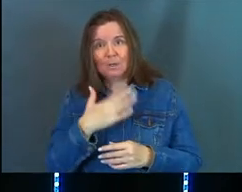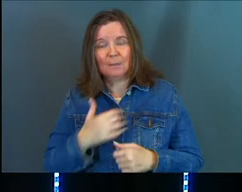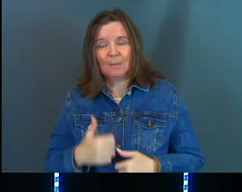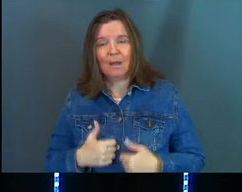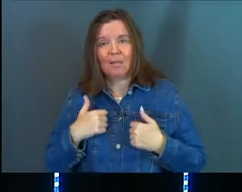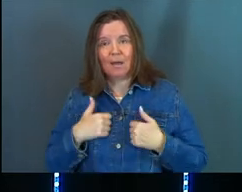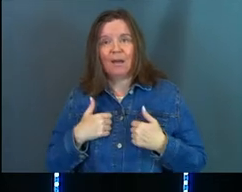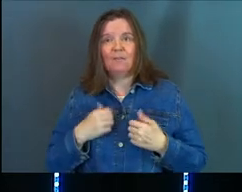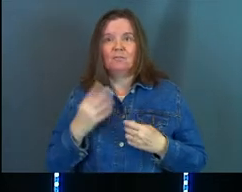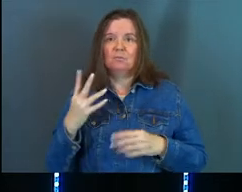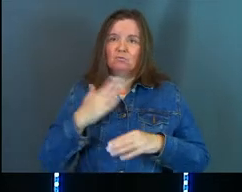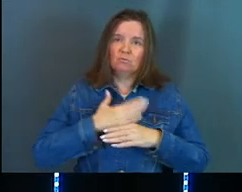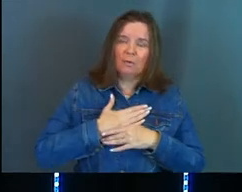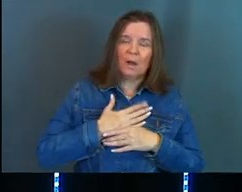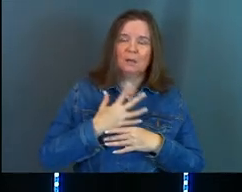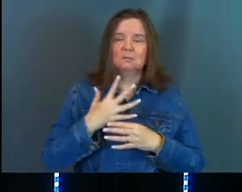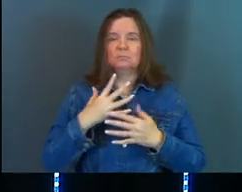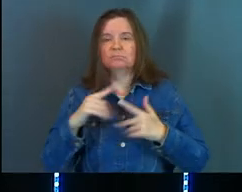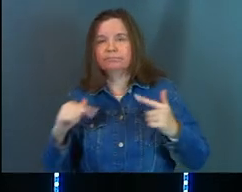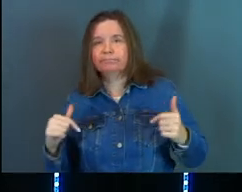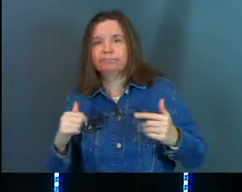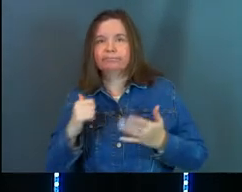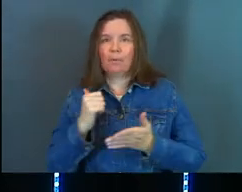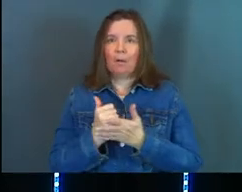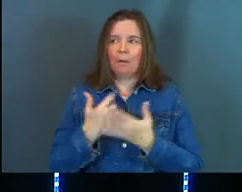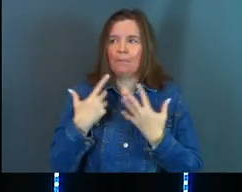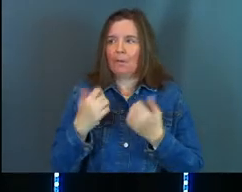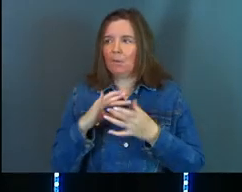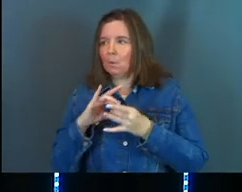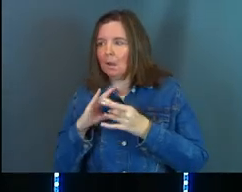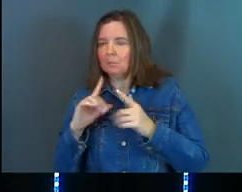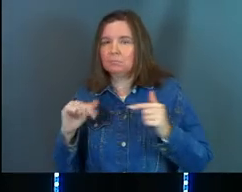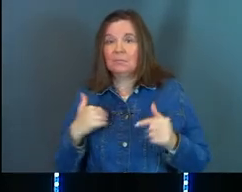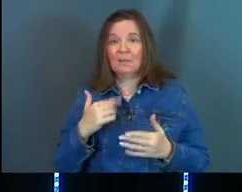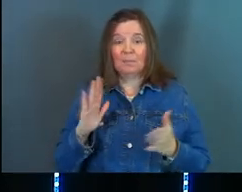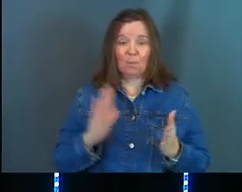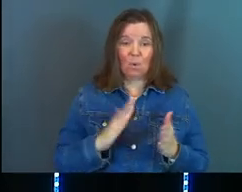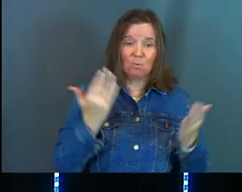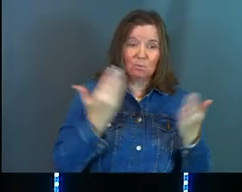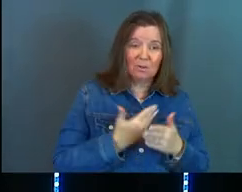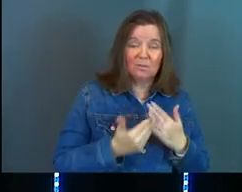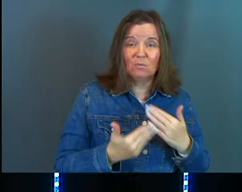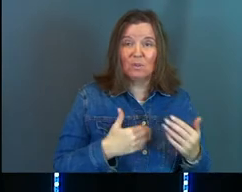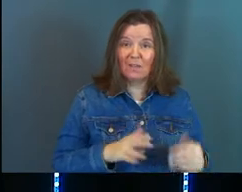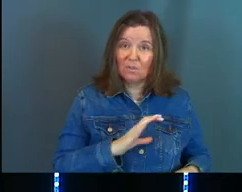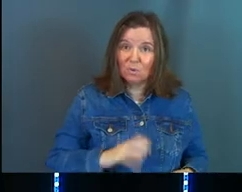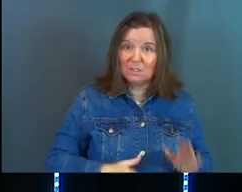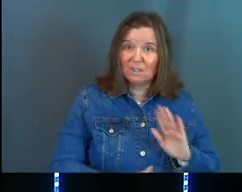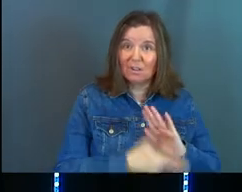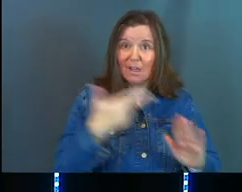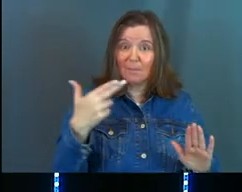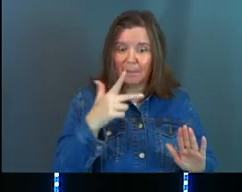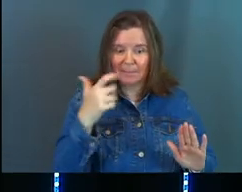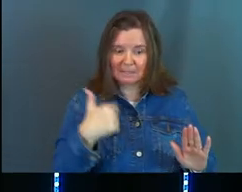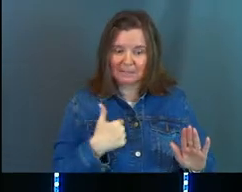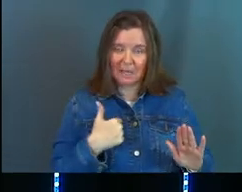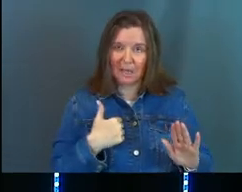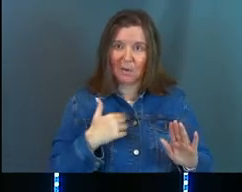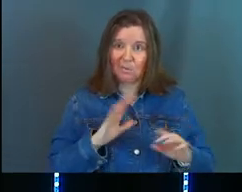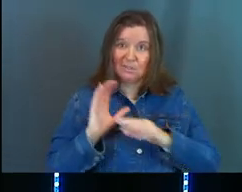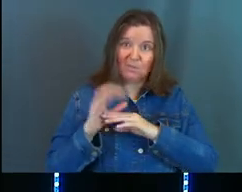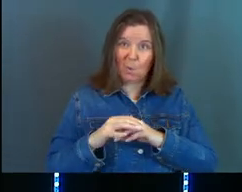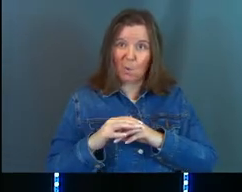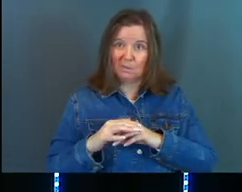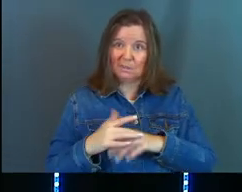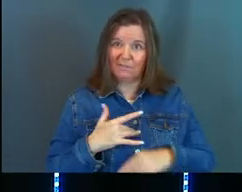life. Other things that maybe were kind of, I don't know, kind of small and dark, even though they had the Christian label on them because I was coerced